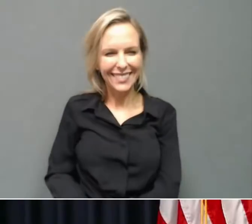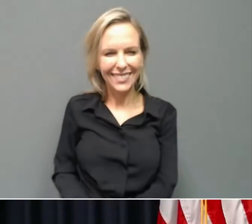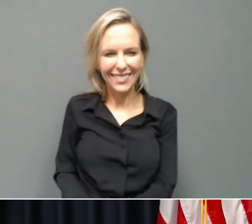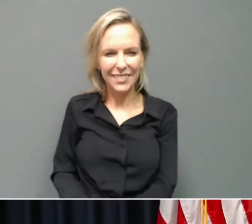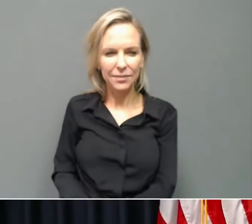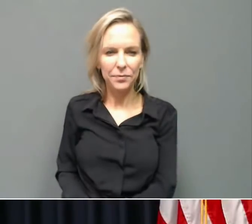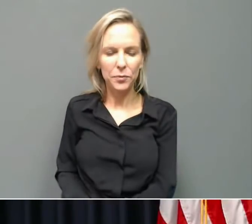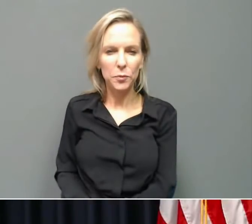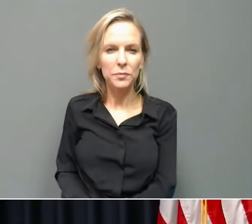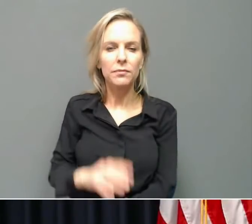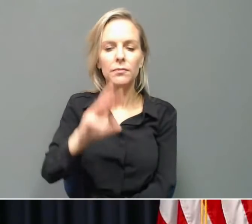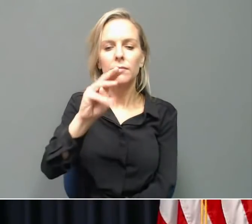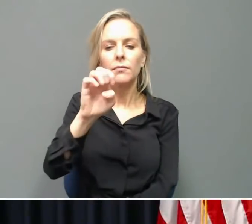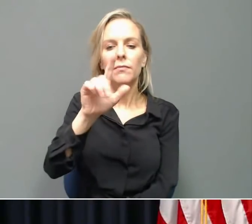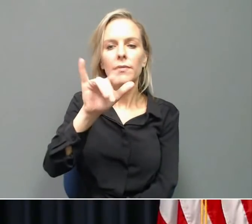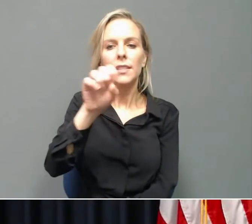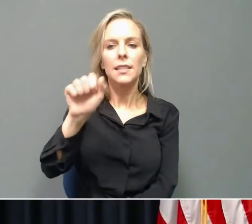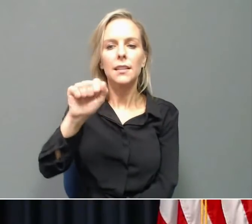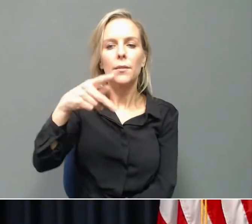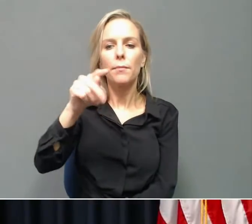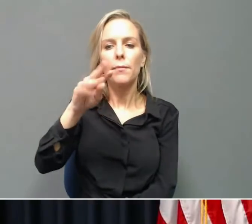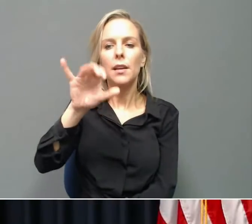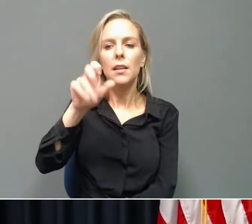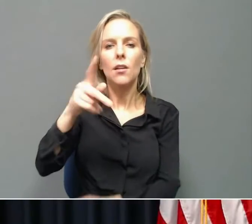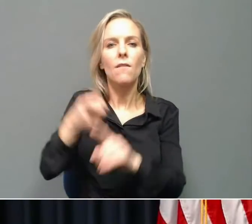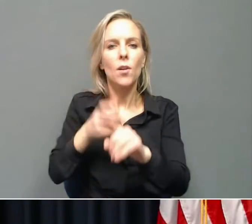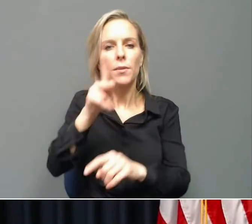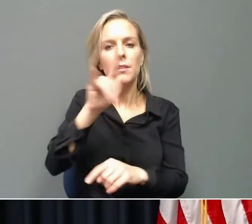Okay, Melissa Patrick from Kentucky Health News.